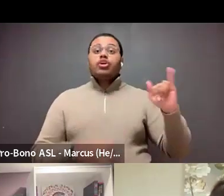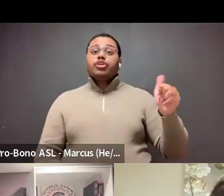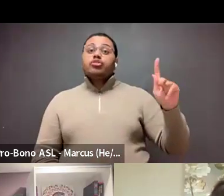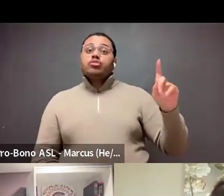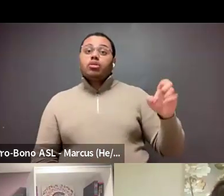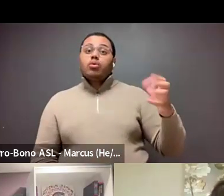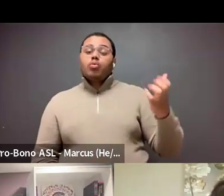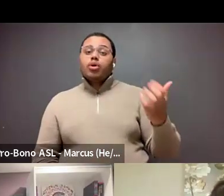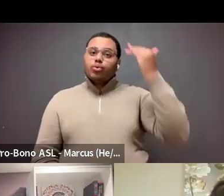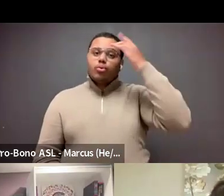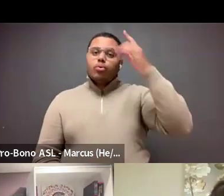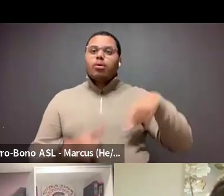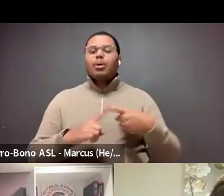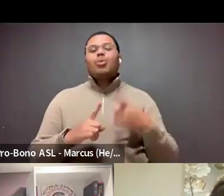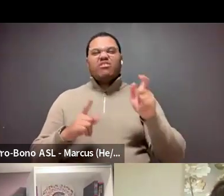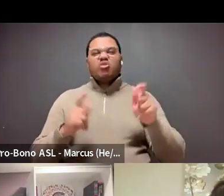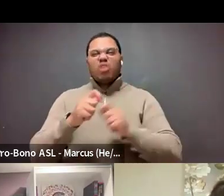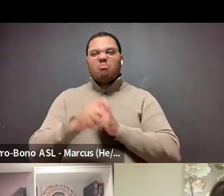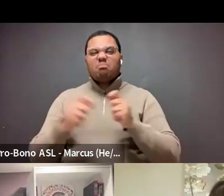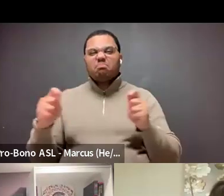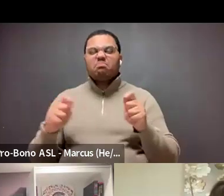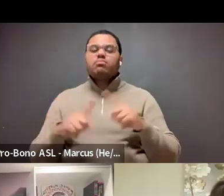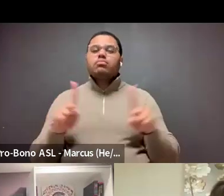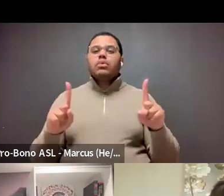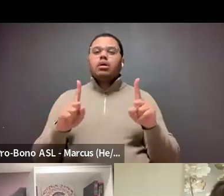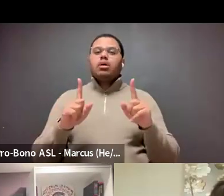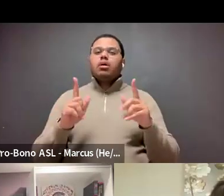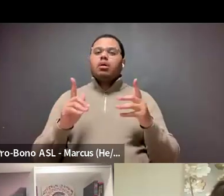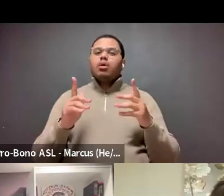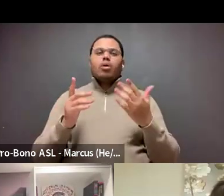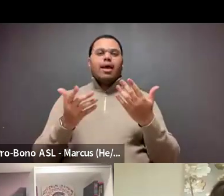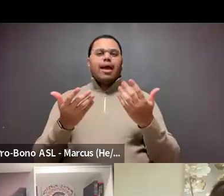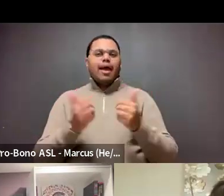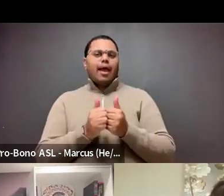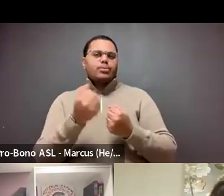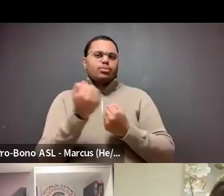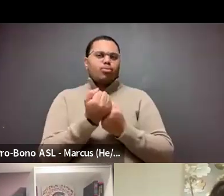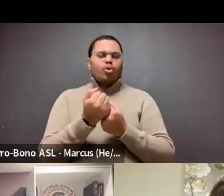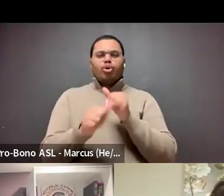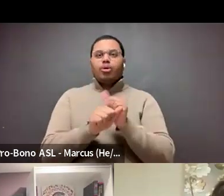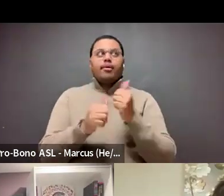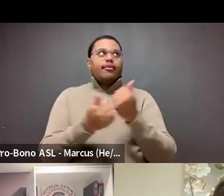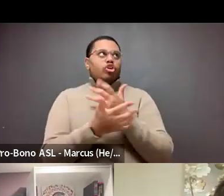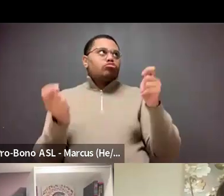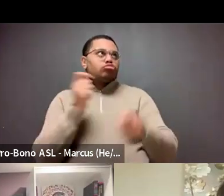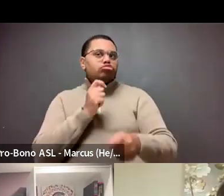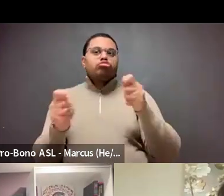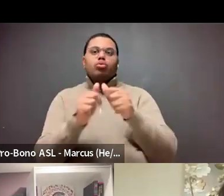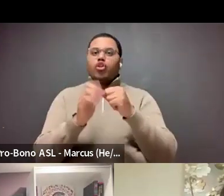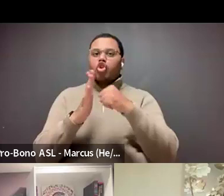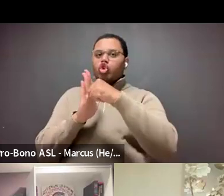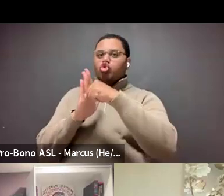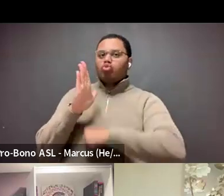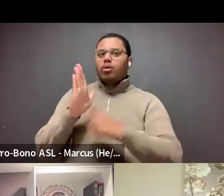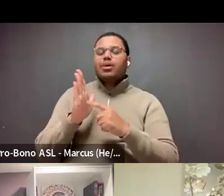about best way, we have to wrap up here, but supporting work when things constantly change with the script. So I think it's important for